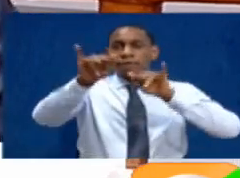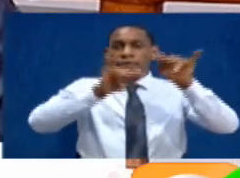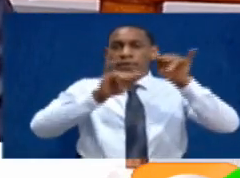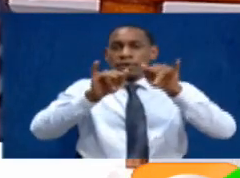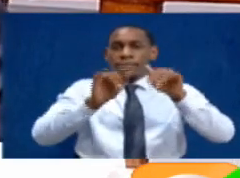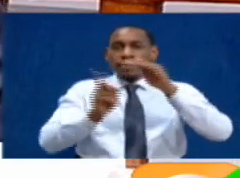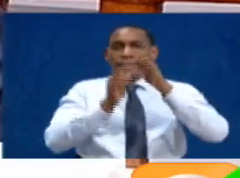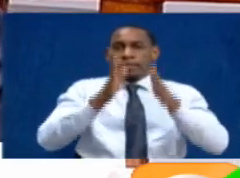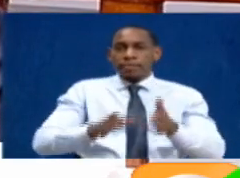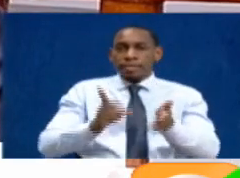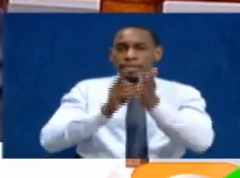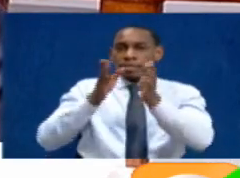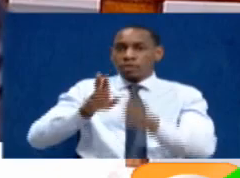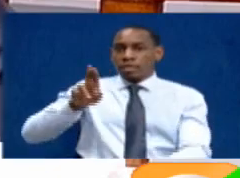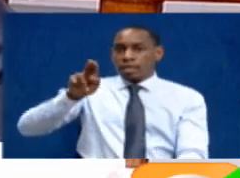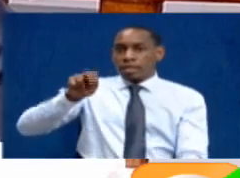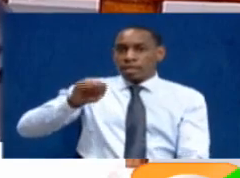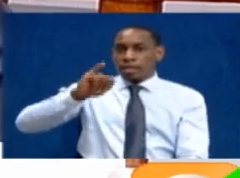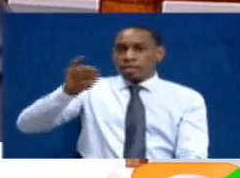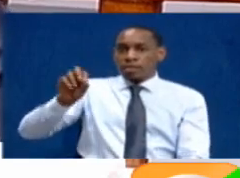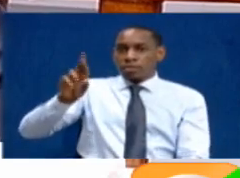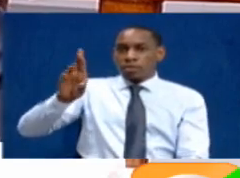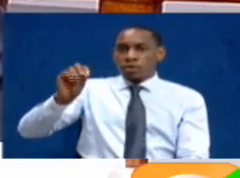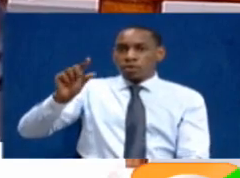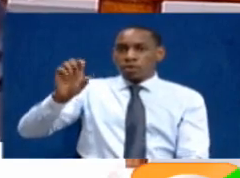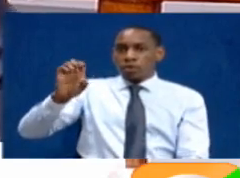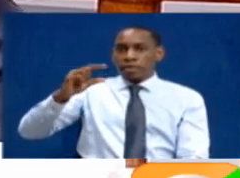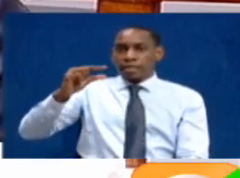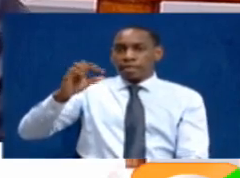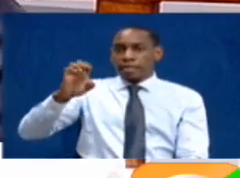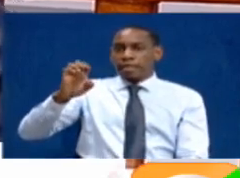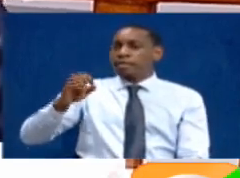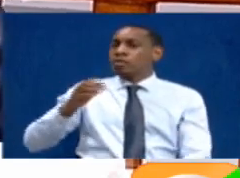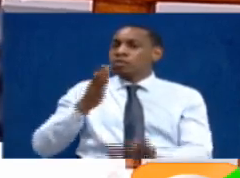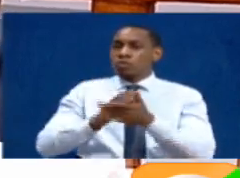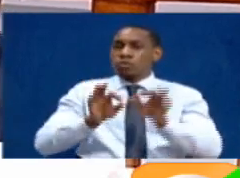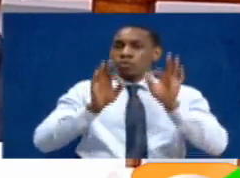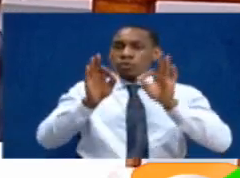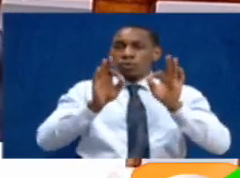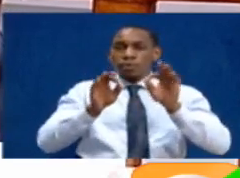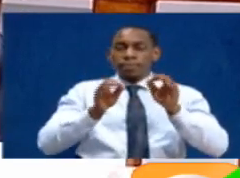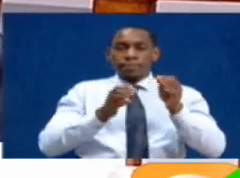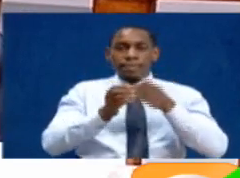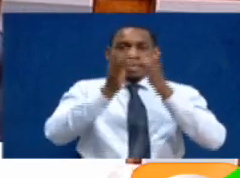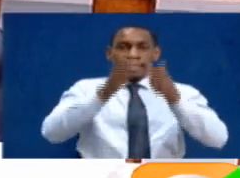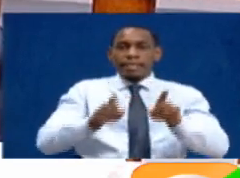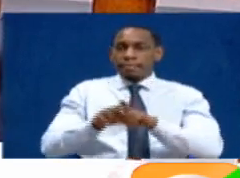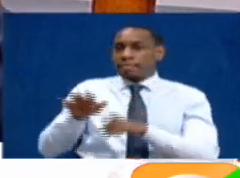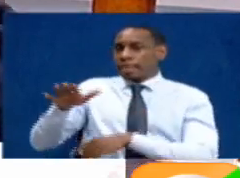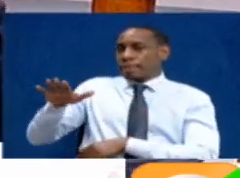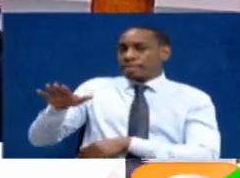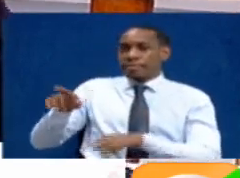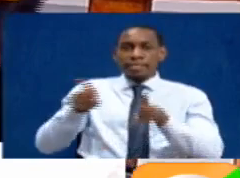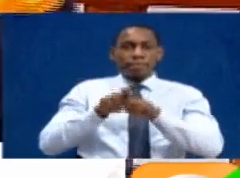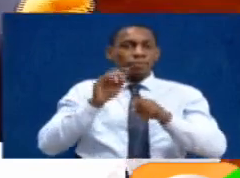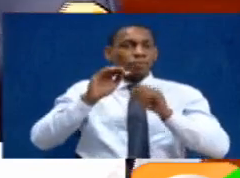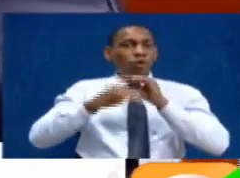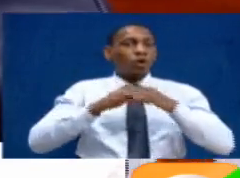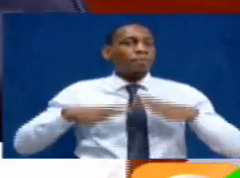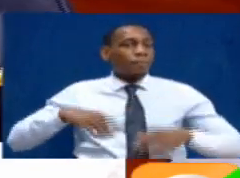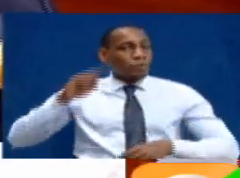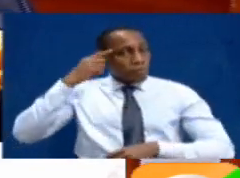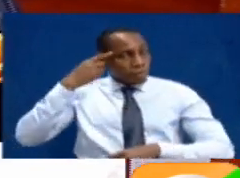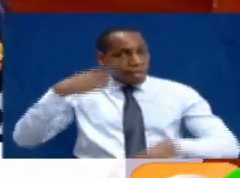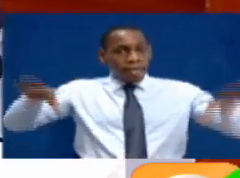Minister, Dr. Njoroge Mungai. Yes. This one, it was brilliant. You did not see Njindo Matiba, whom everybody thought he would be